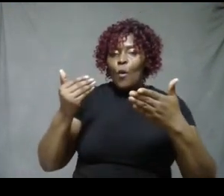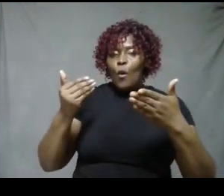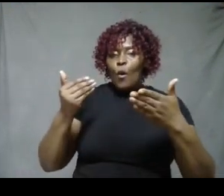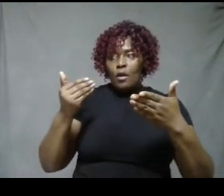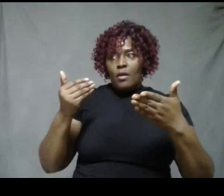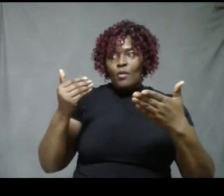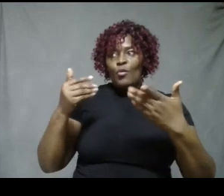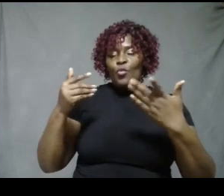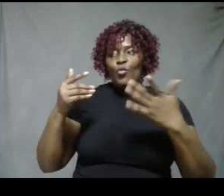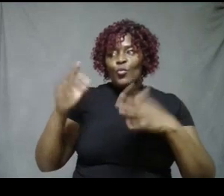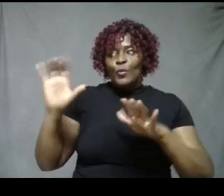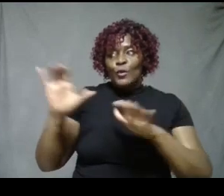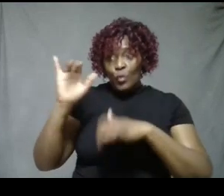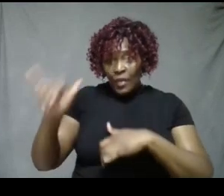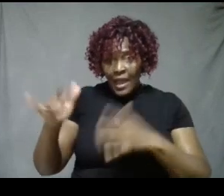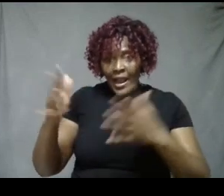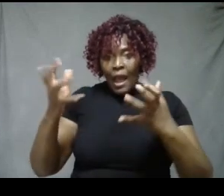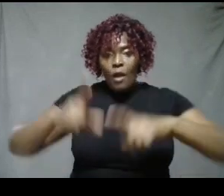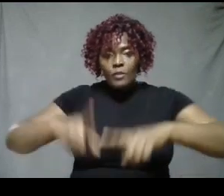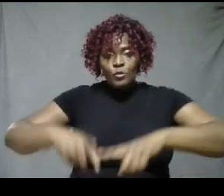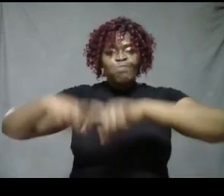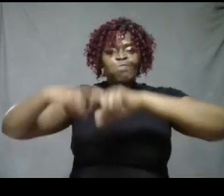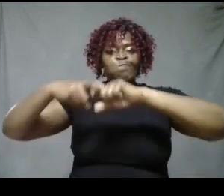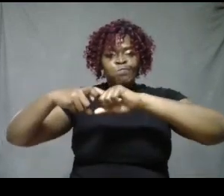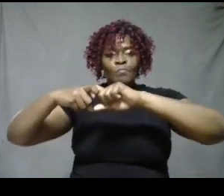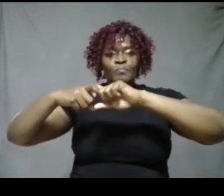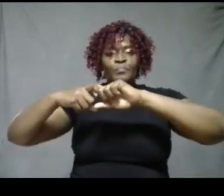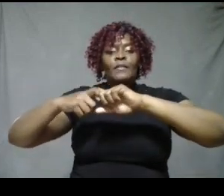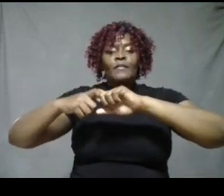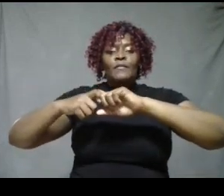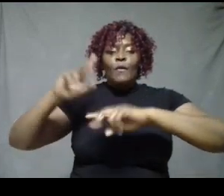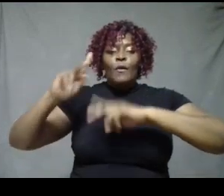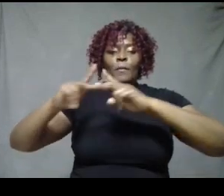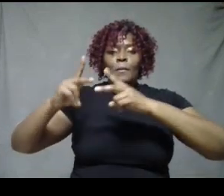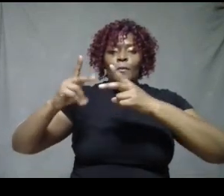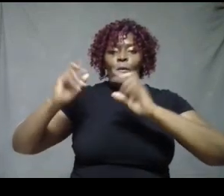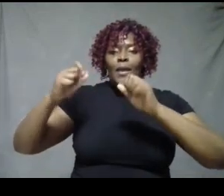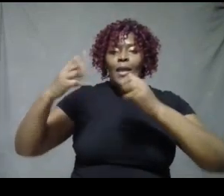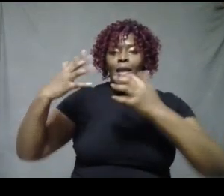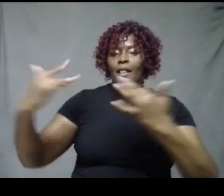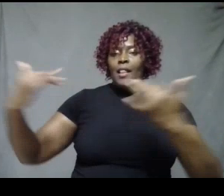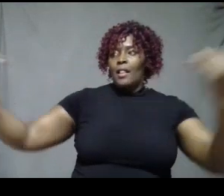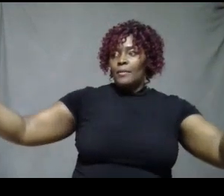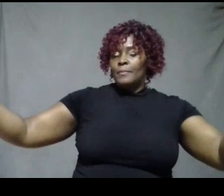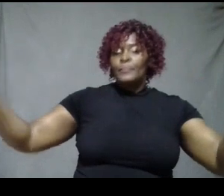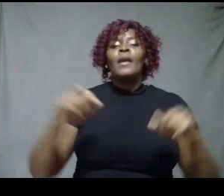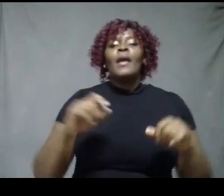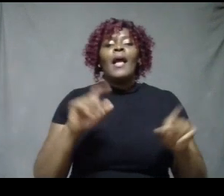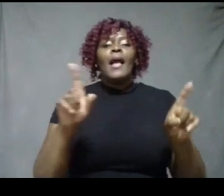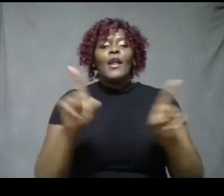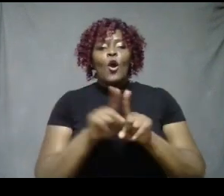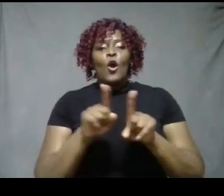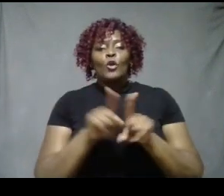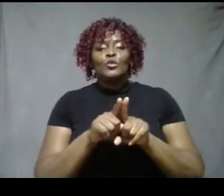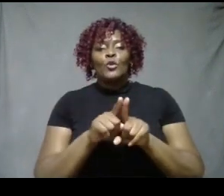to, let's pause for a moment for the people to leave the chambers, and B, just hear